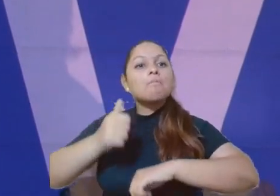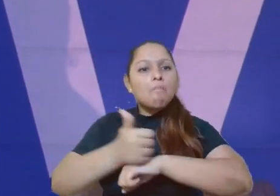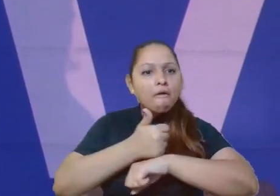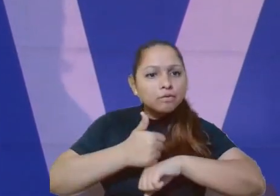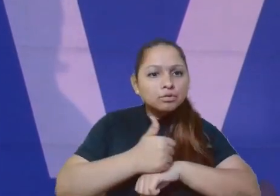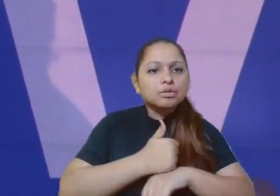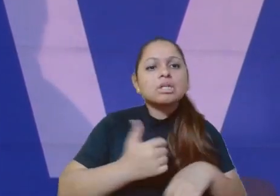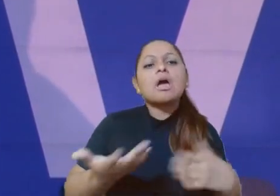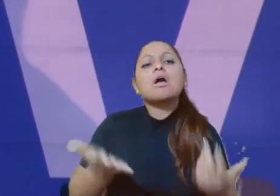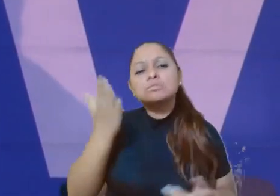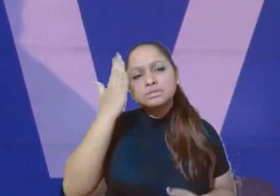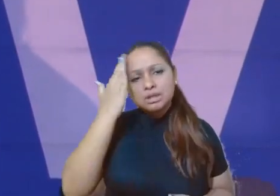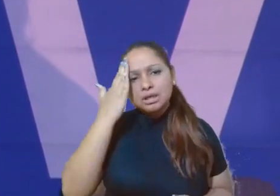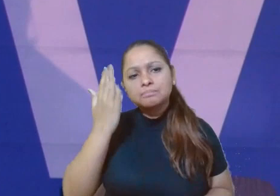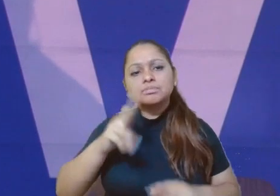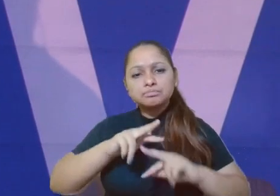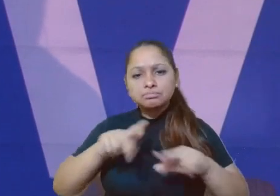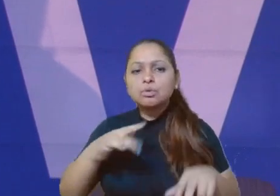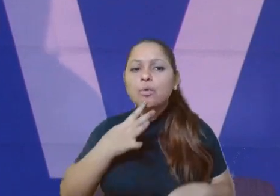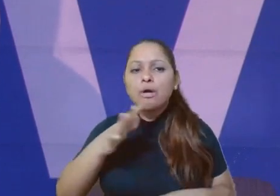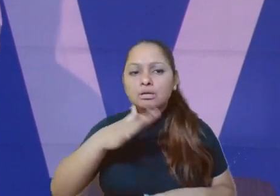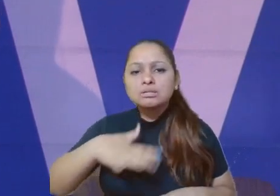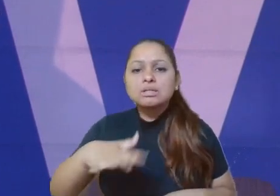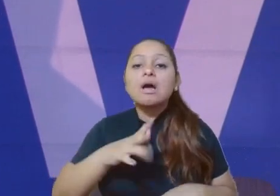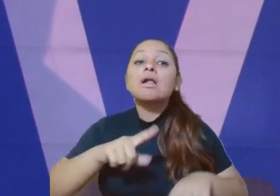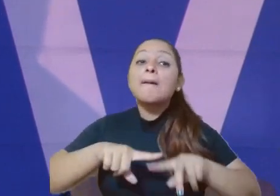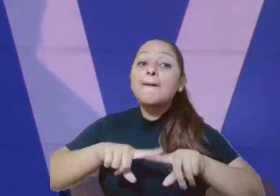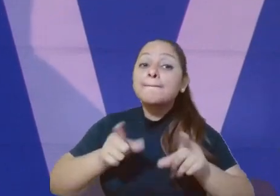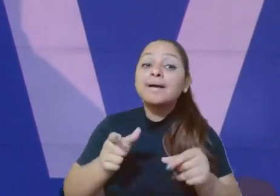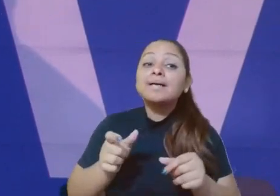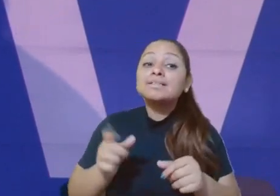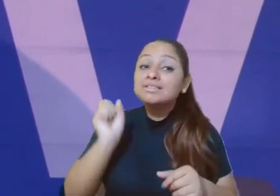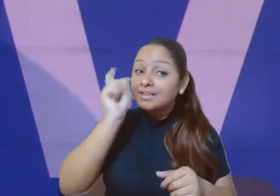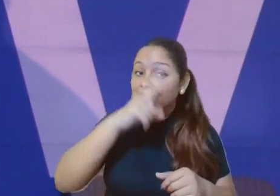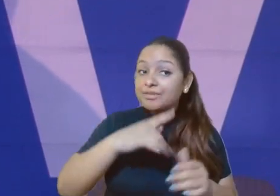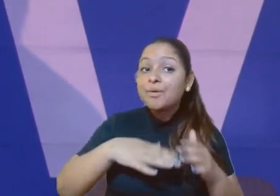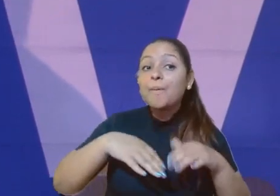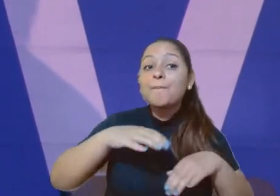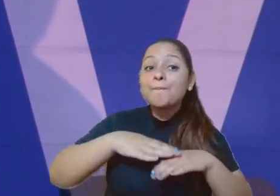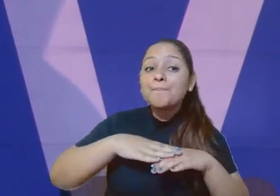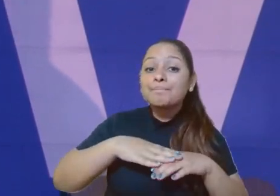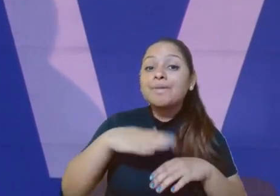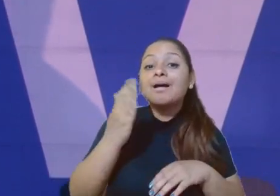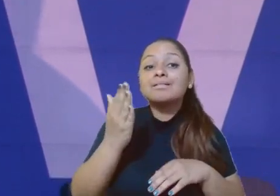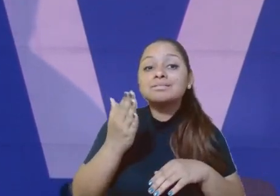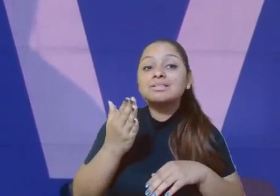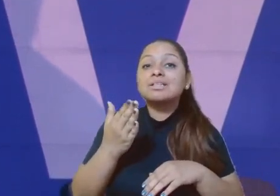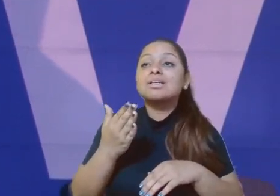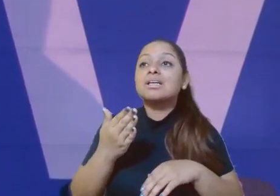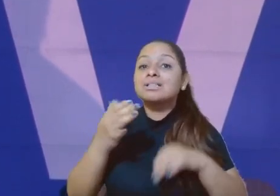handle better with the uncertainty. This is the great challenge for the big corporations, to handle with the uncertainties.